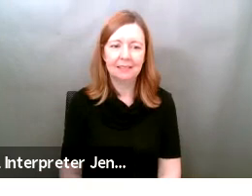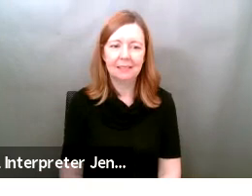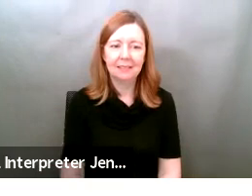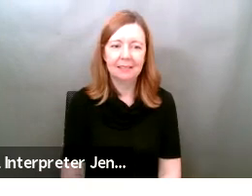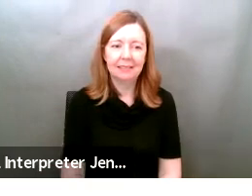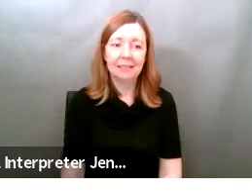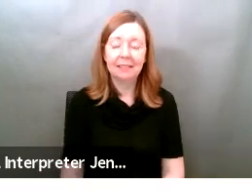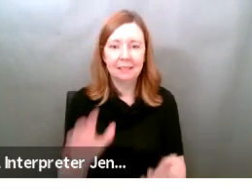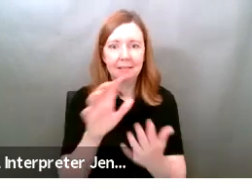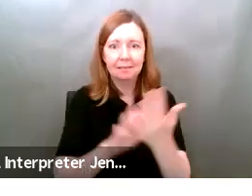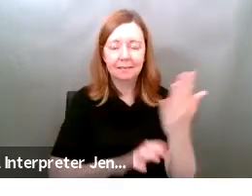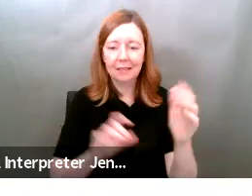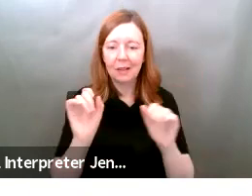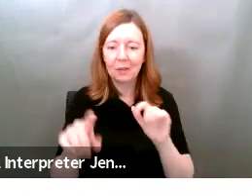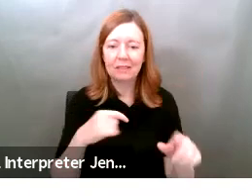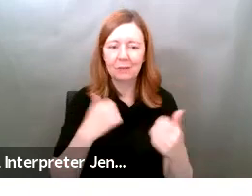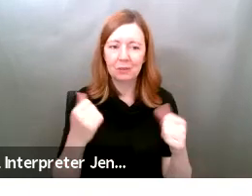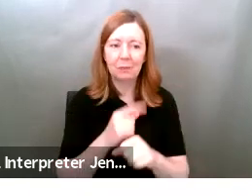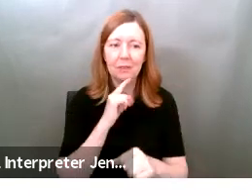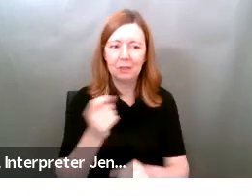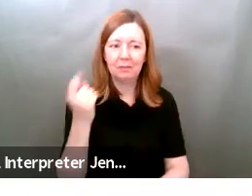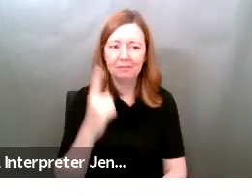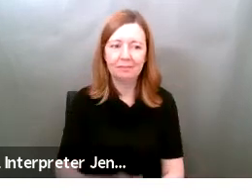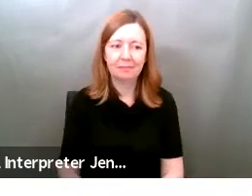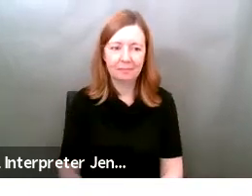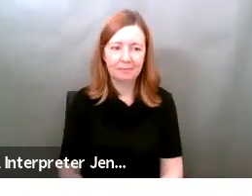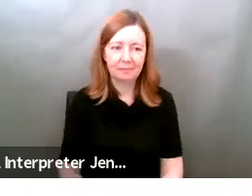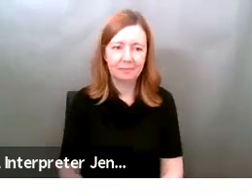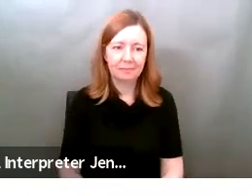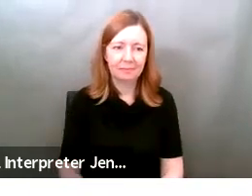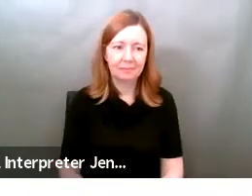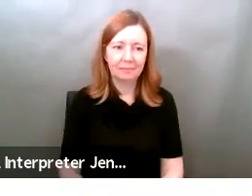sorry, it's a bit of a long question, so I'm just trying to make sure I get the gist of it.